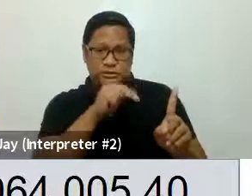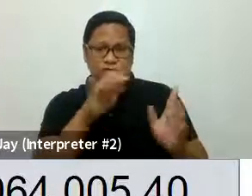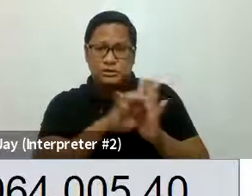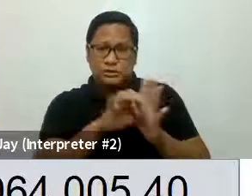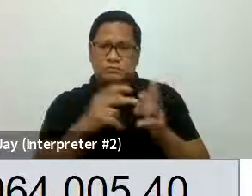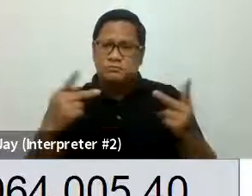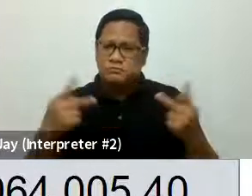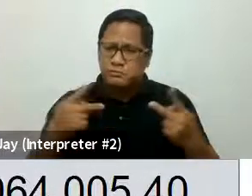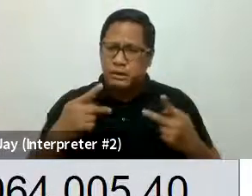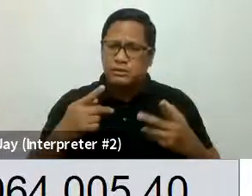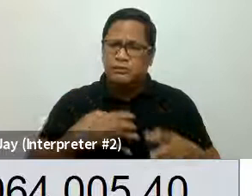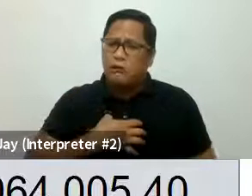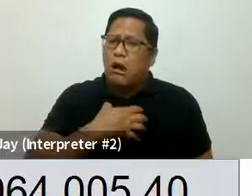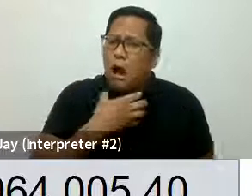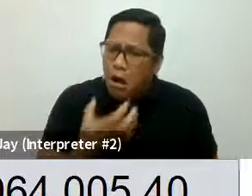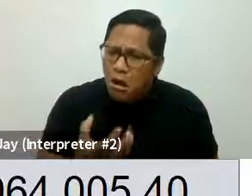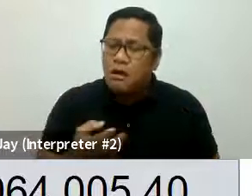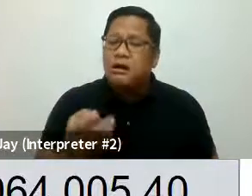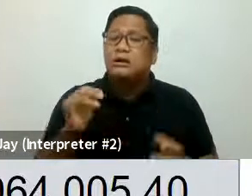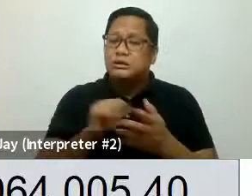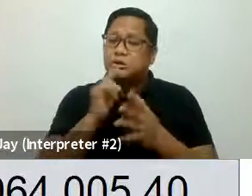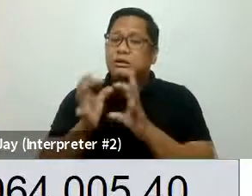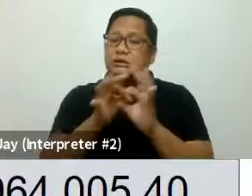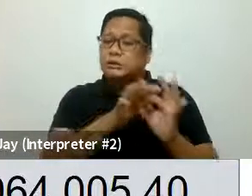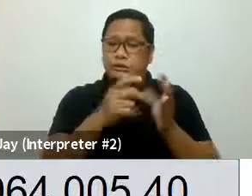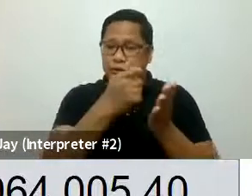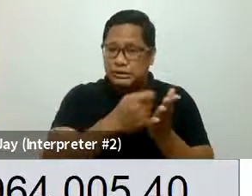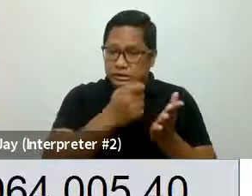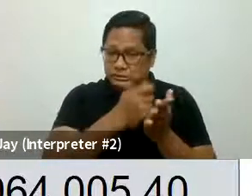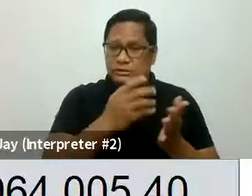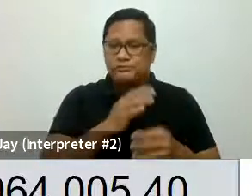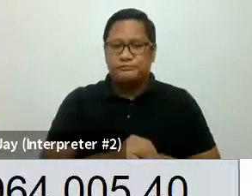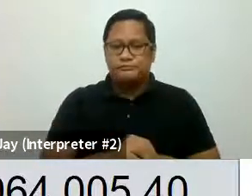for nausea and vomiting associated with treatment.